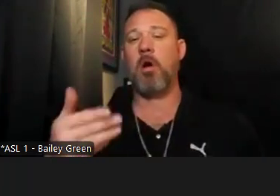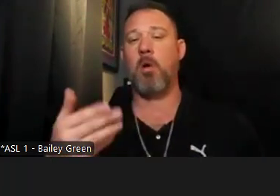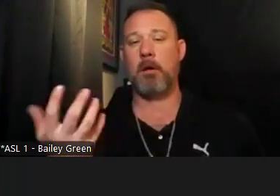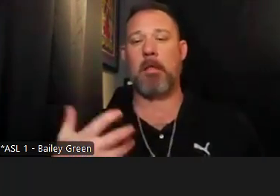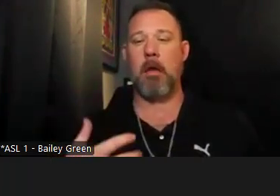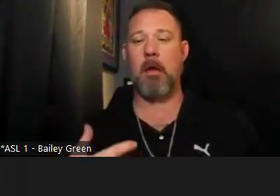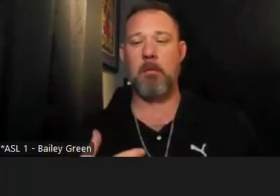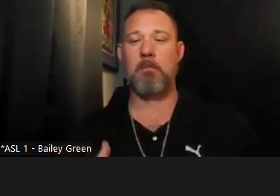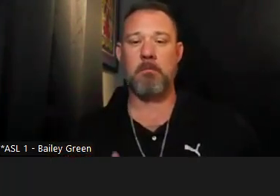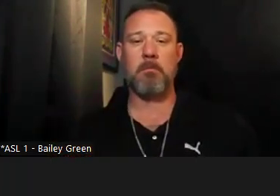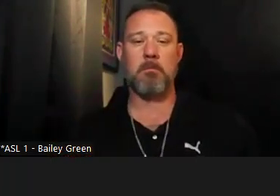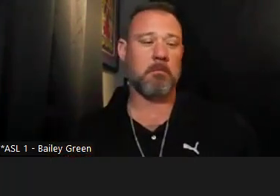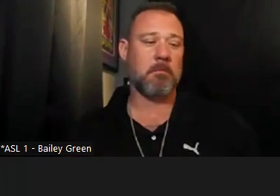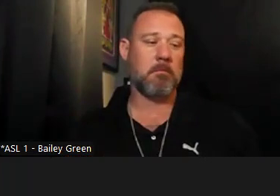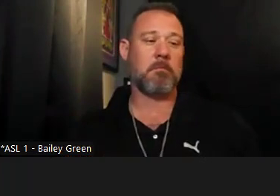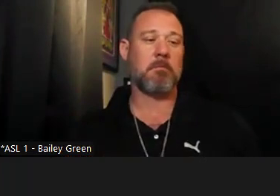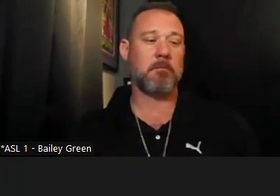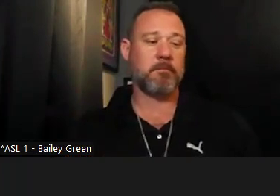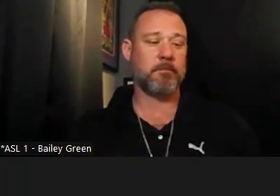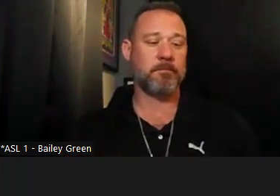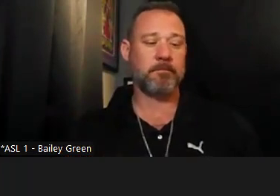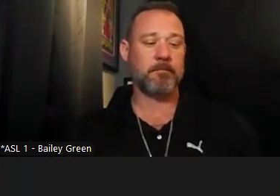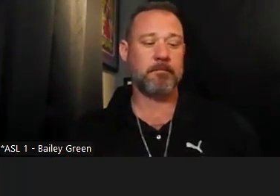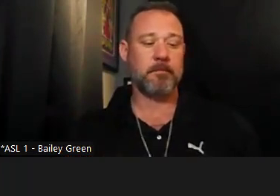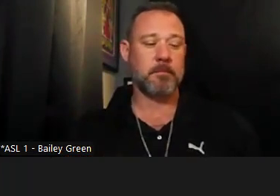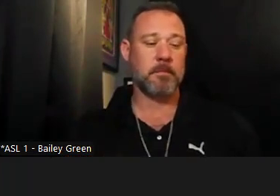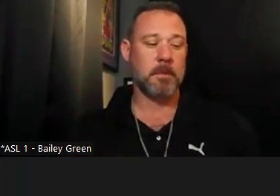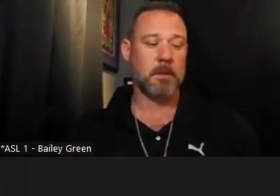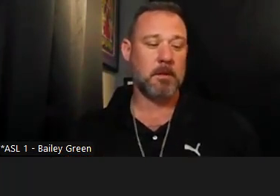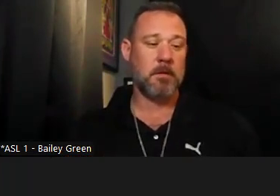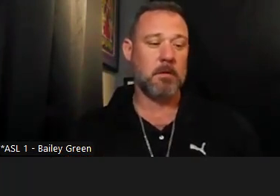be really beneficial. Really appreciate those comments, Greg.